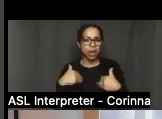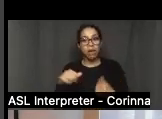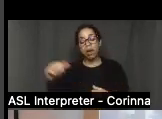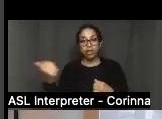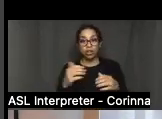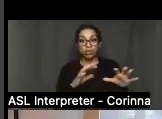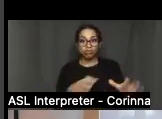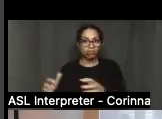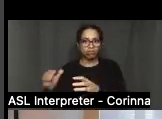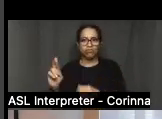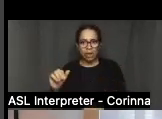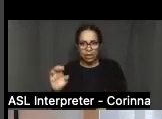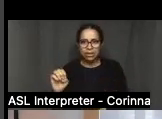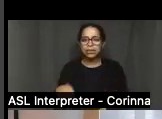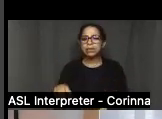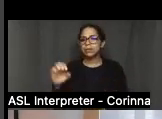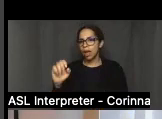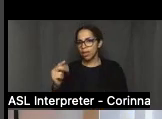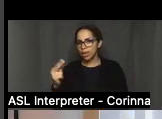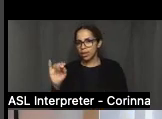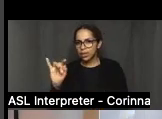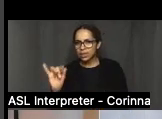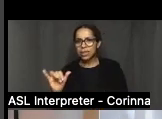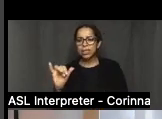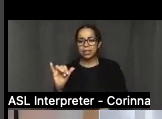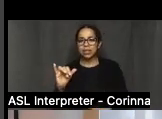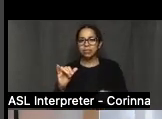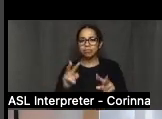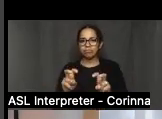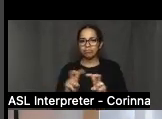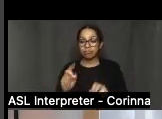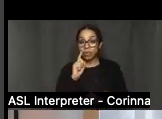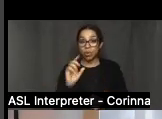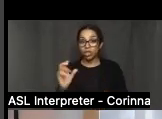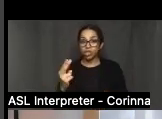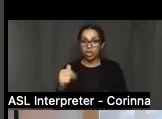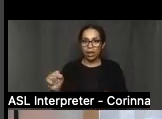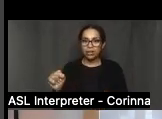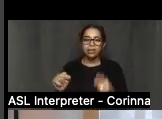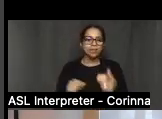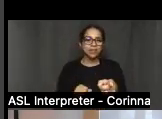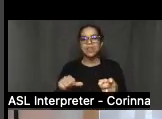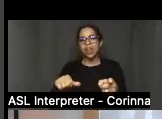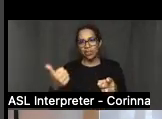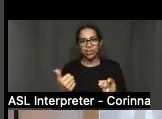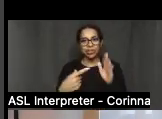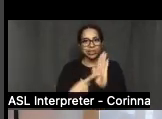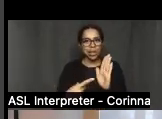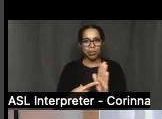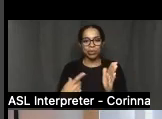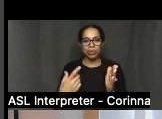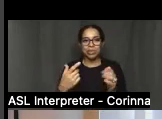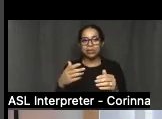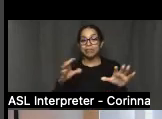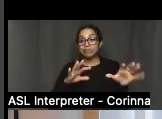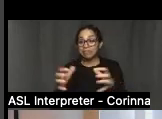represented in the CHAS. This was another instance where we had uninsured sample sizes too low to be able to provide a